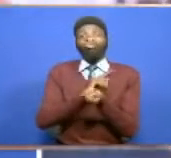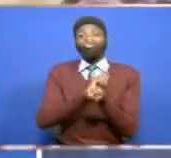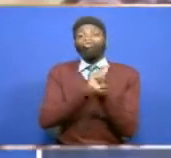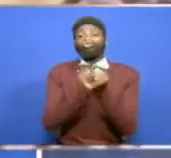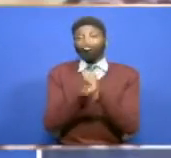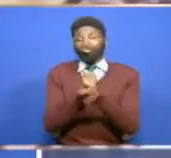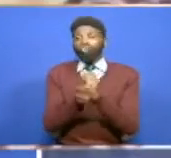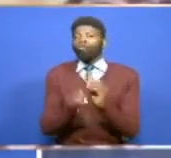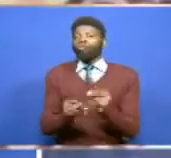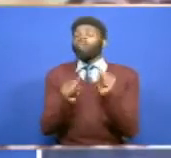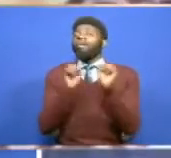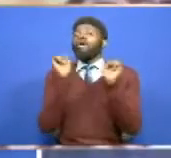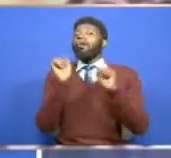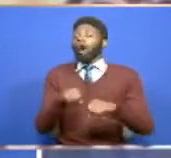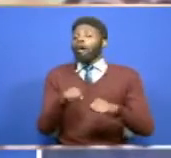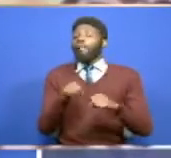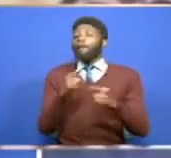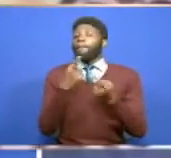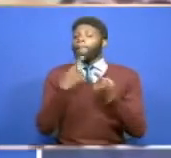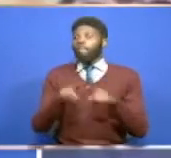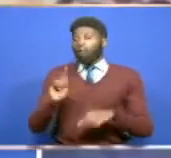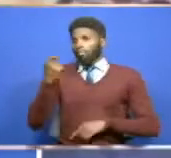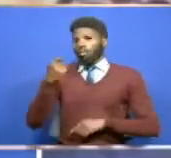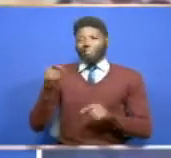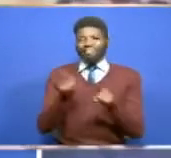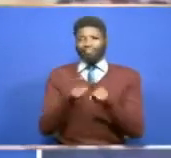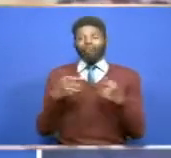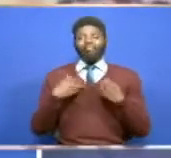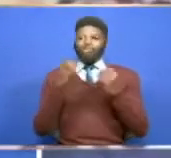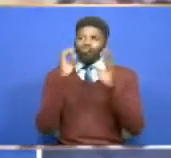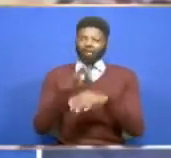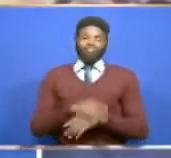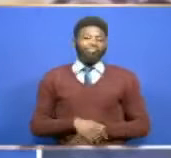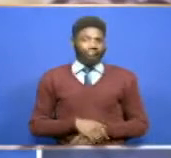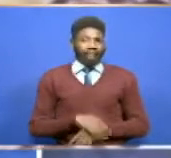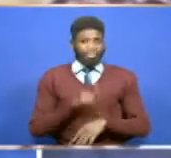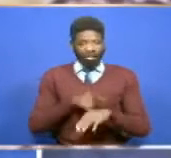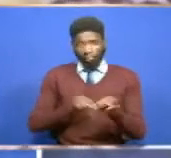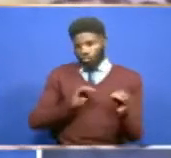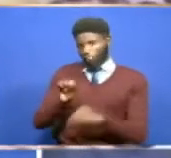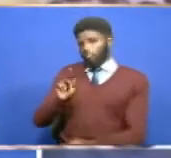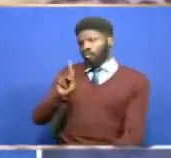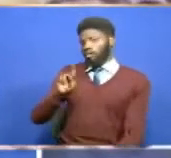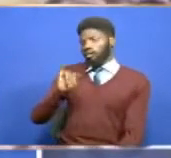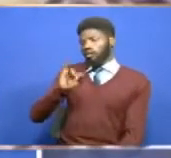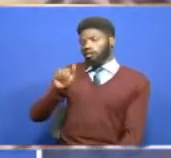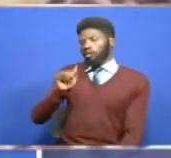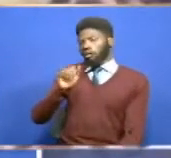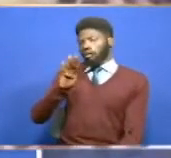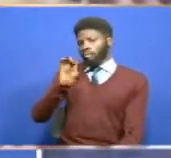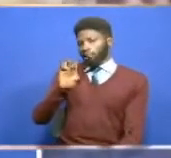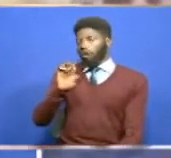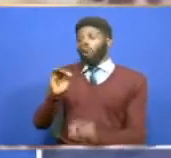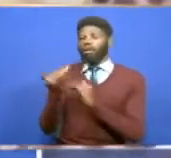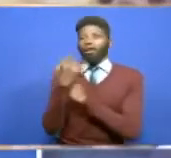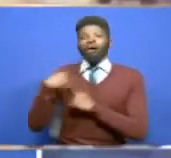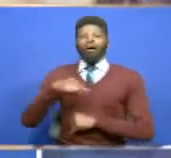country. We moved to Kijabe. They said now it's time to start planning for the liver transplant.